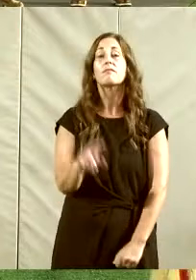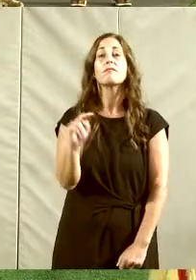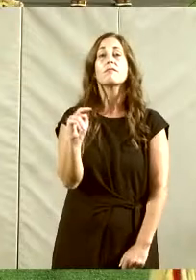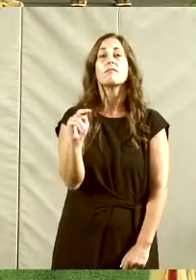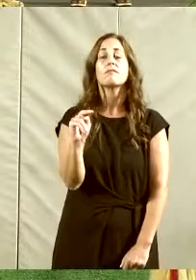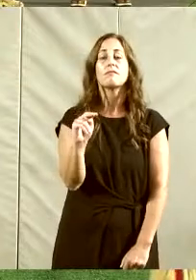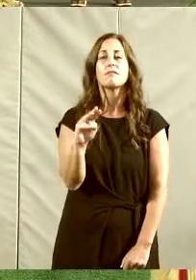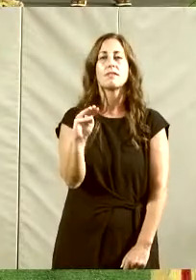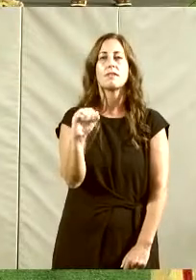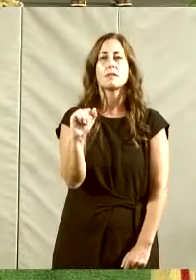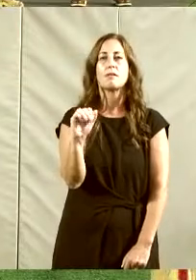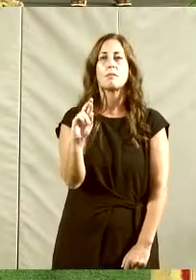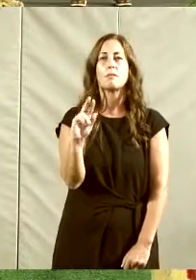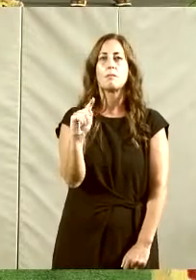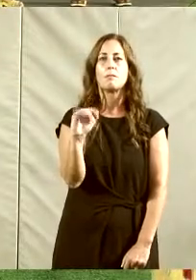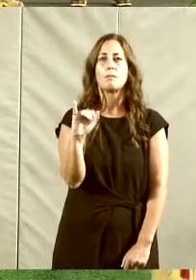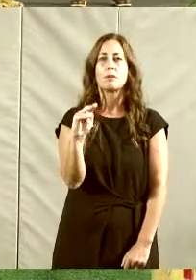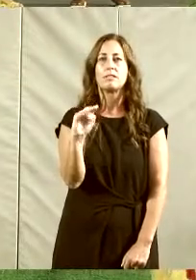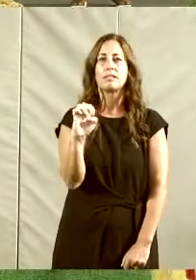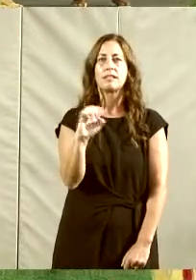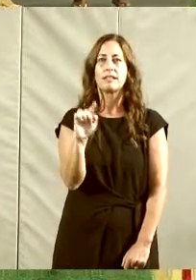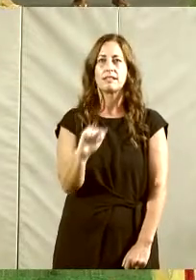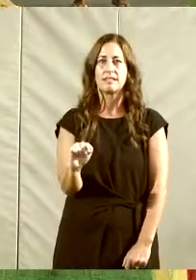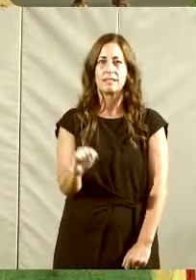Nathan James Martinez.